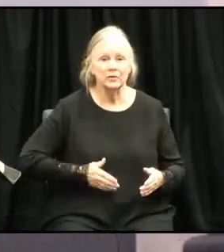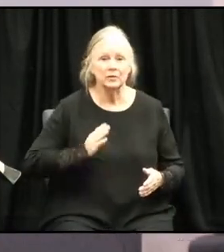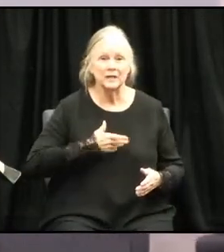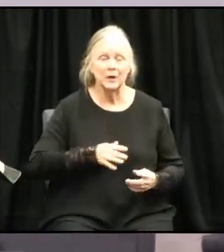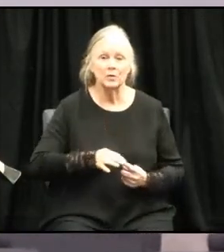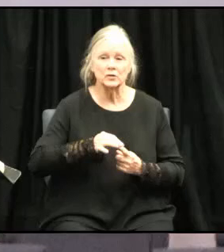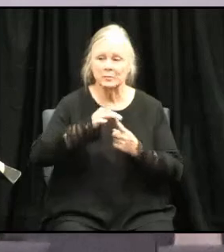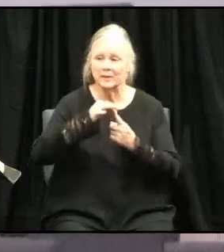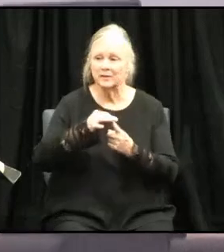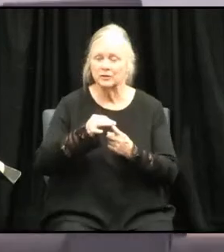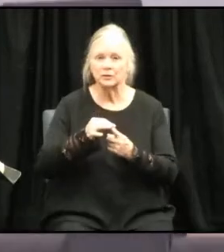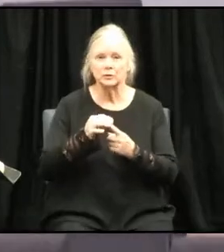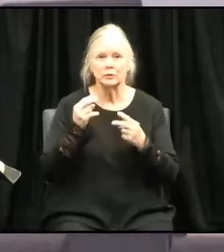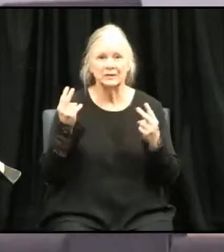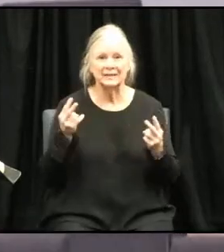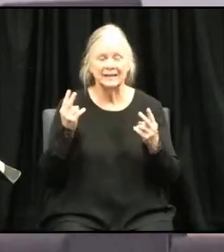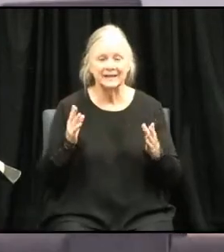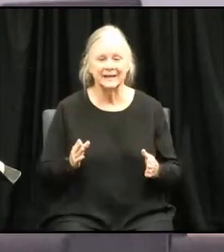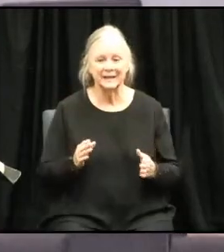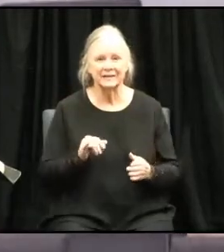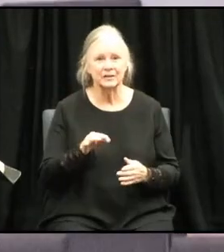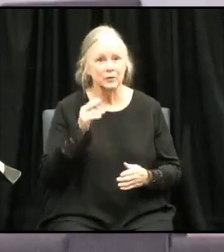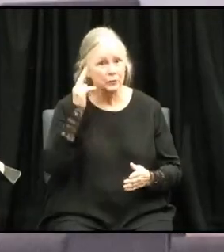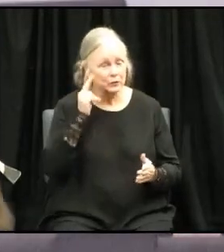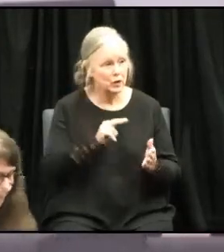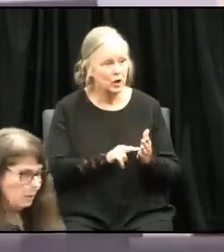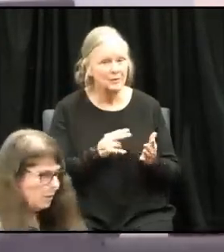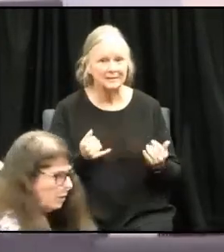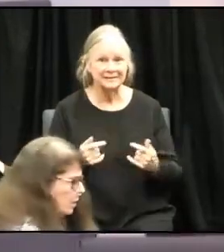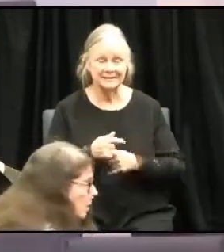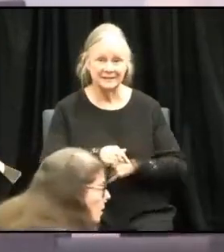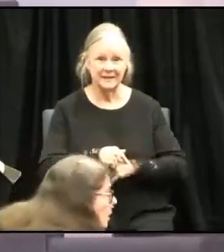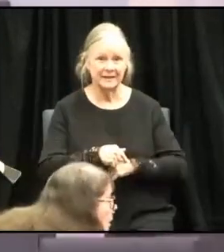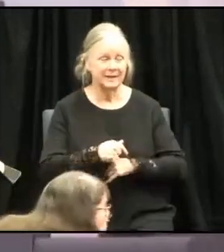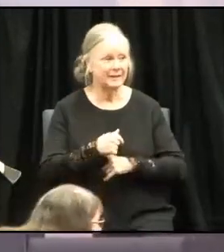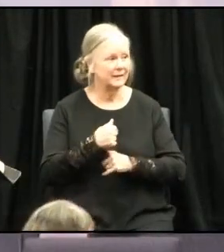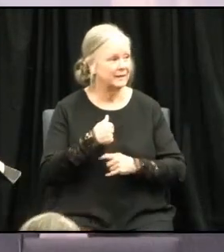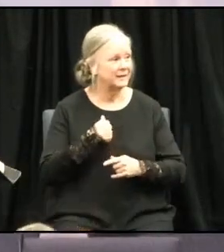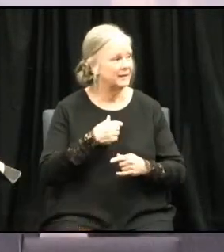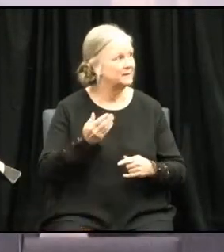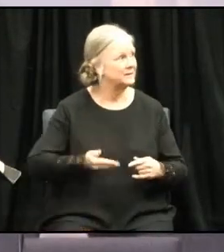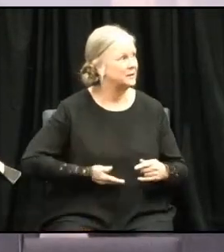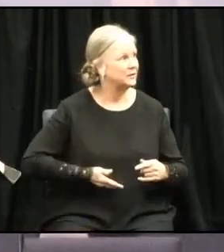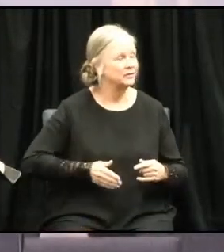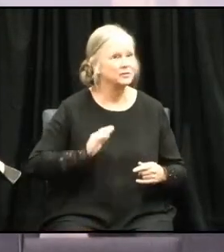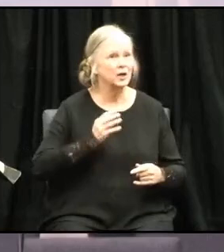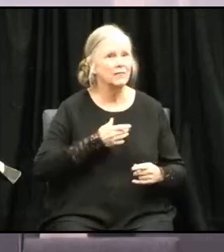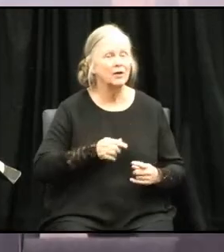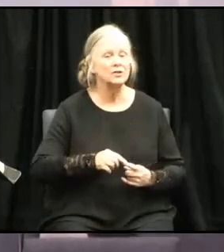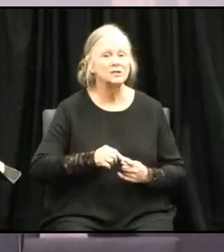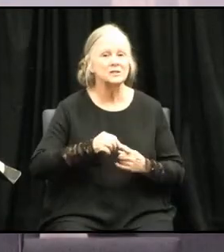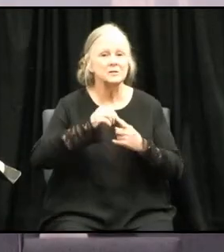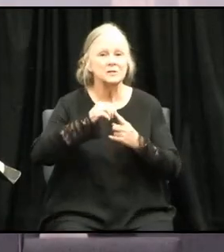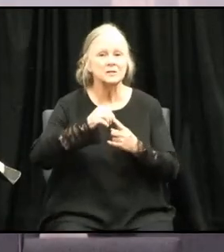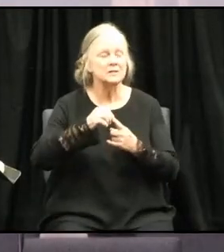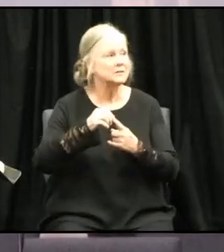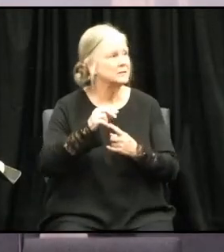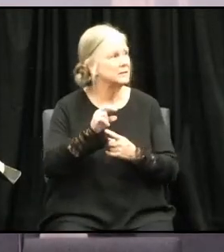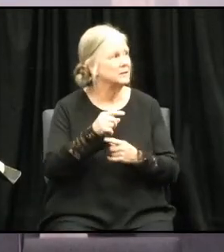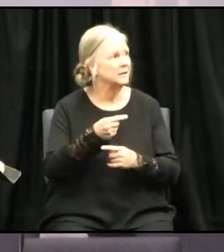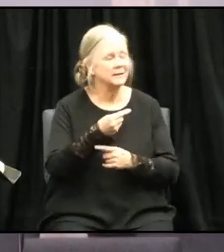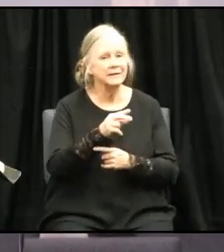special guest. But if you notice today, it says introduction of our special